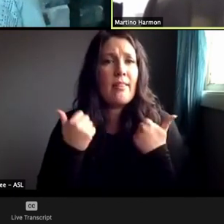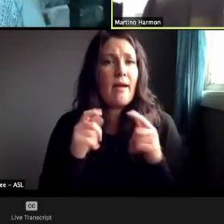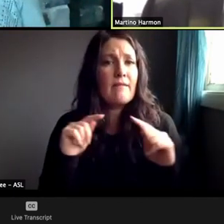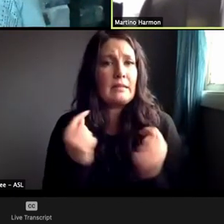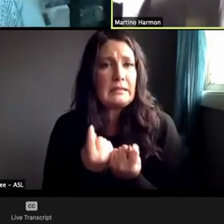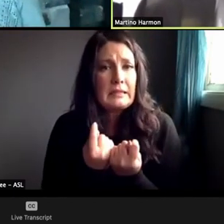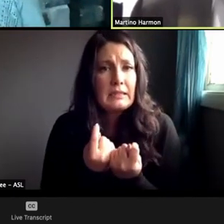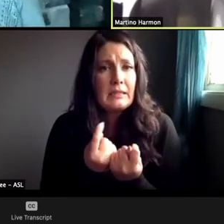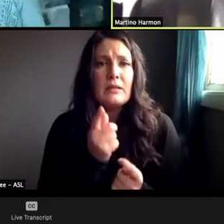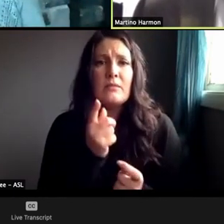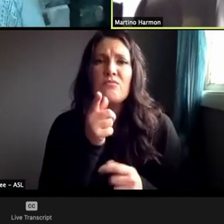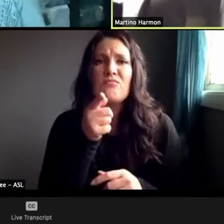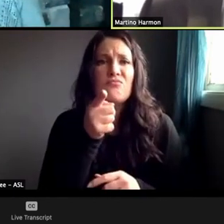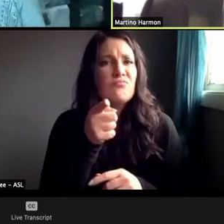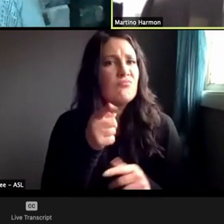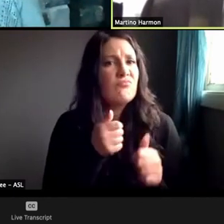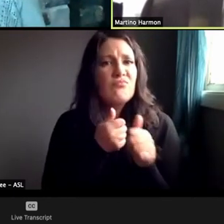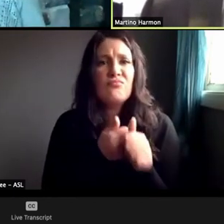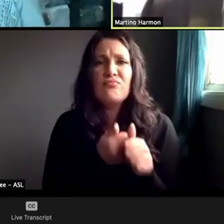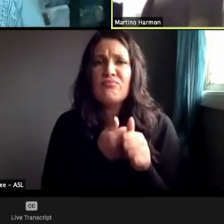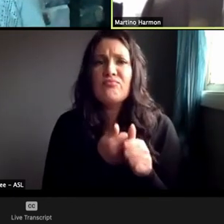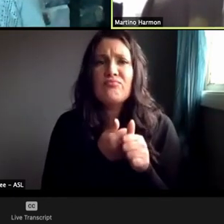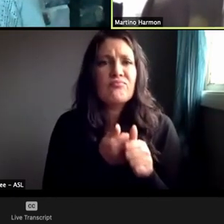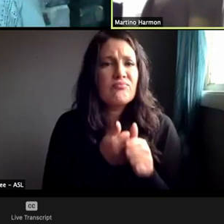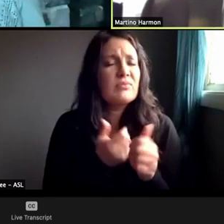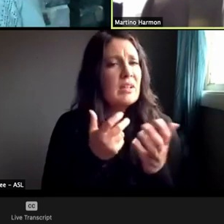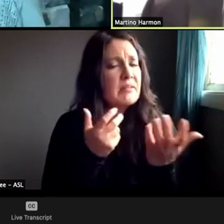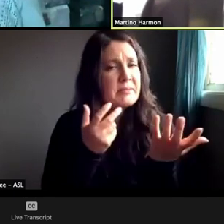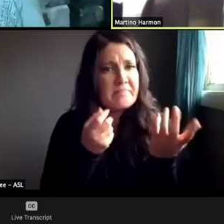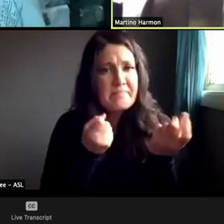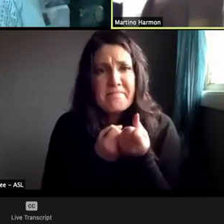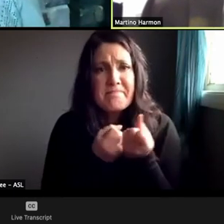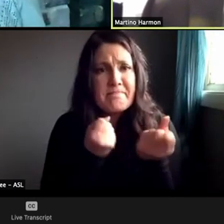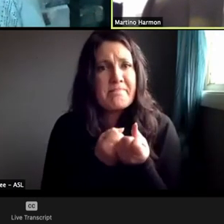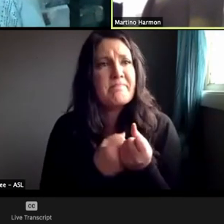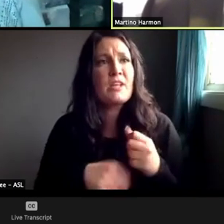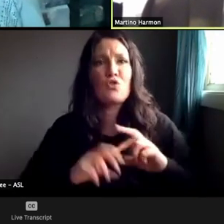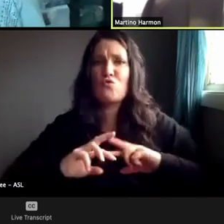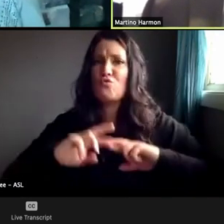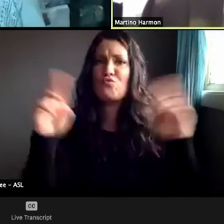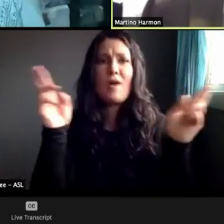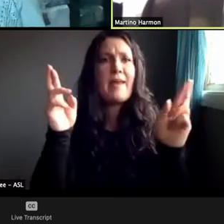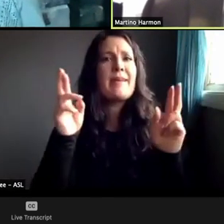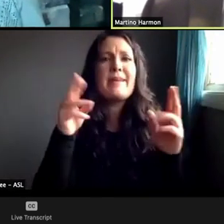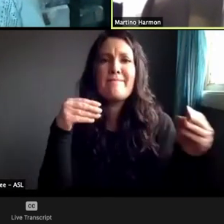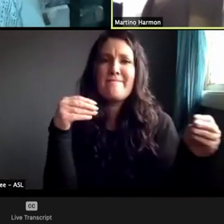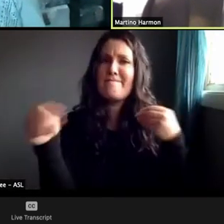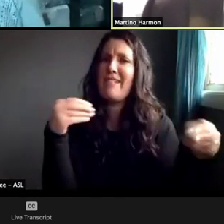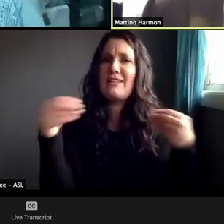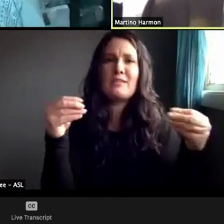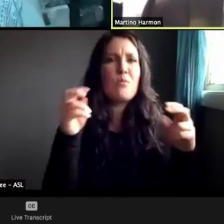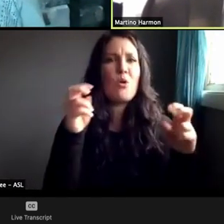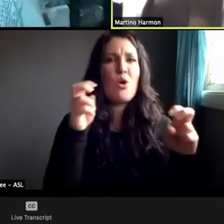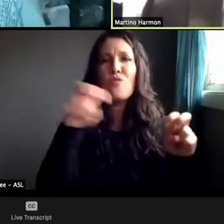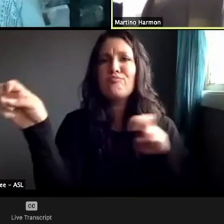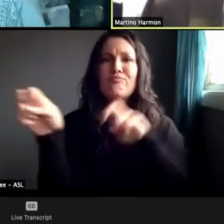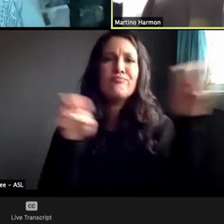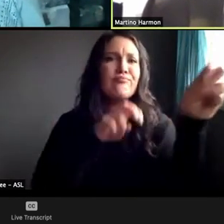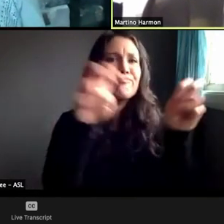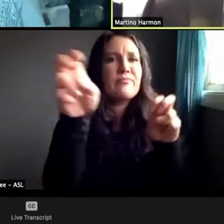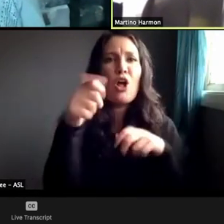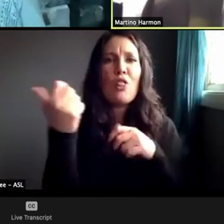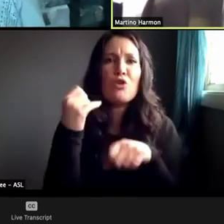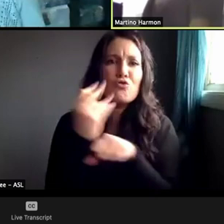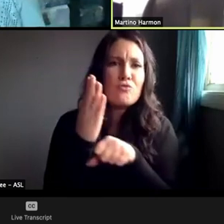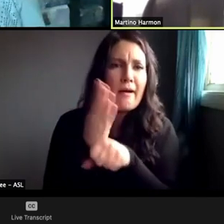keep delivering on roles and volunteer to be redeployed in other areas to help the Dean of Students and UHS